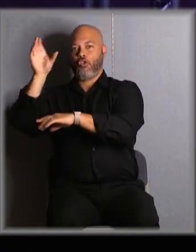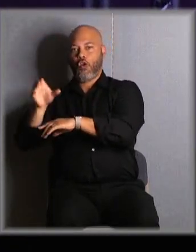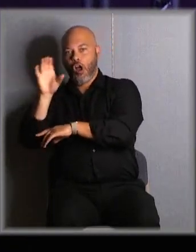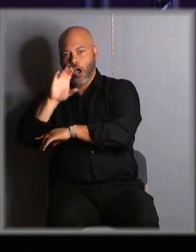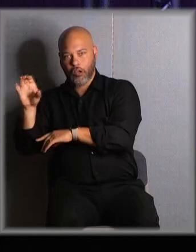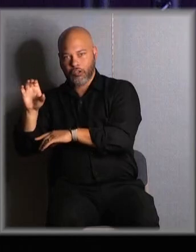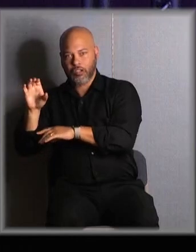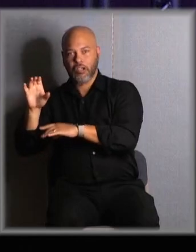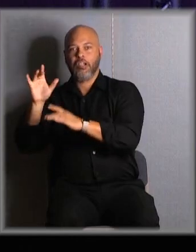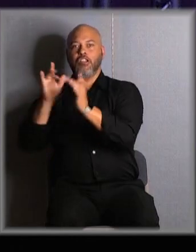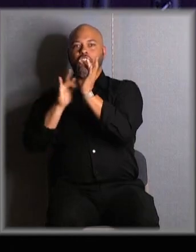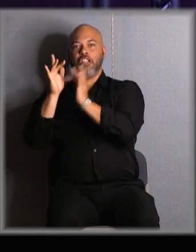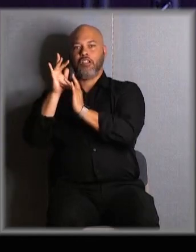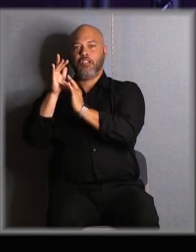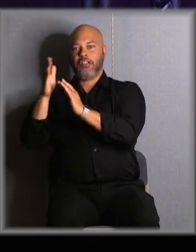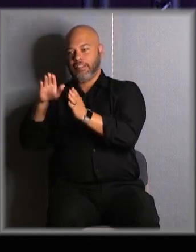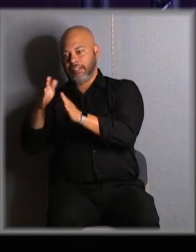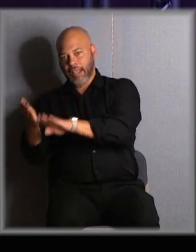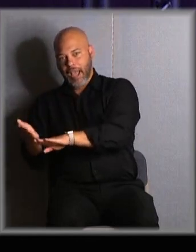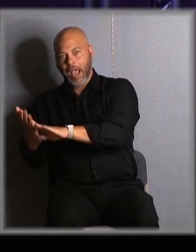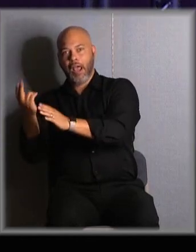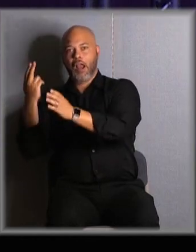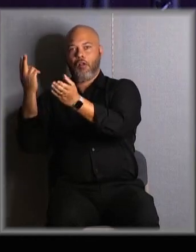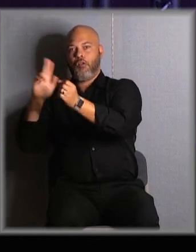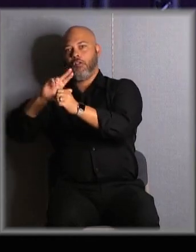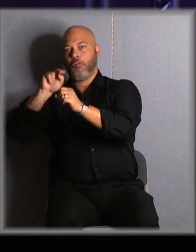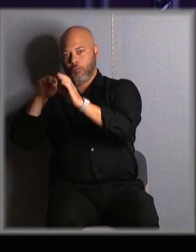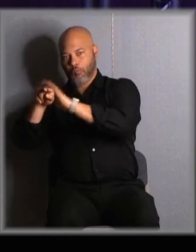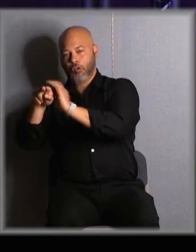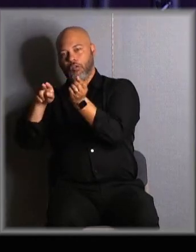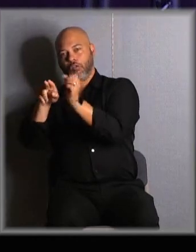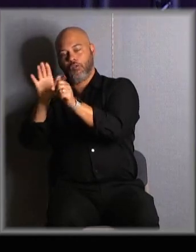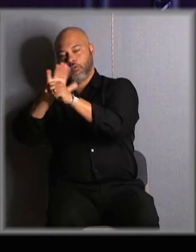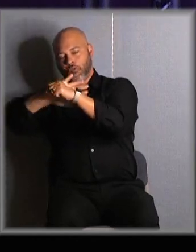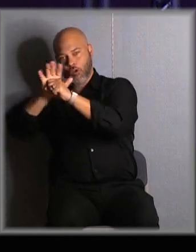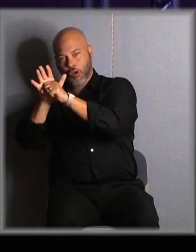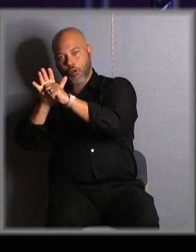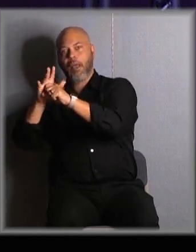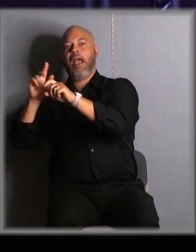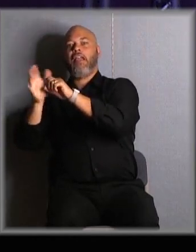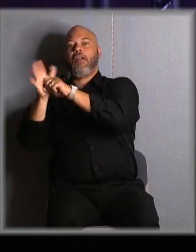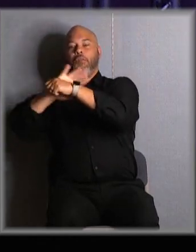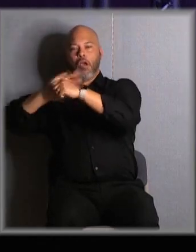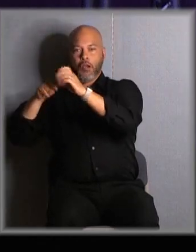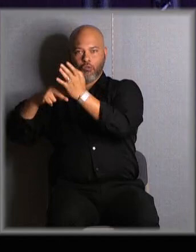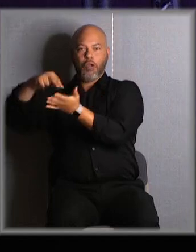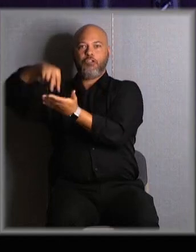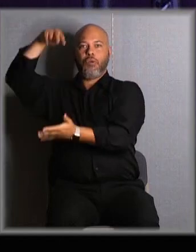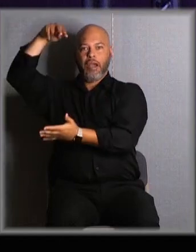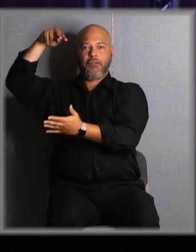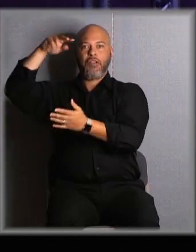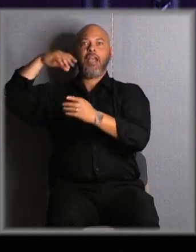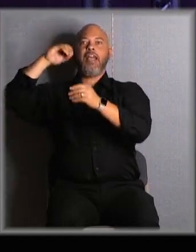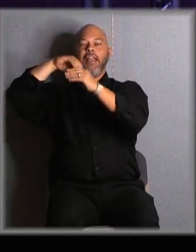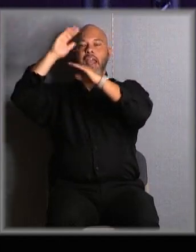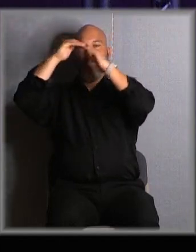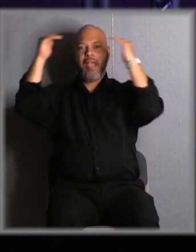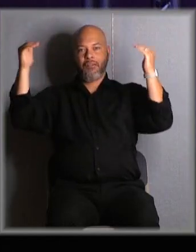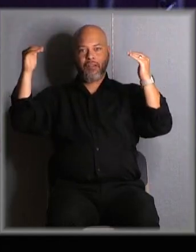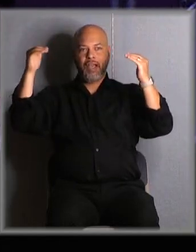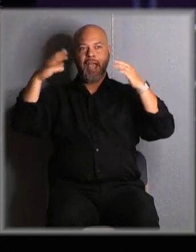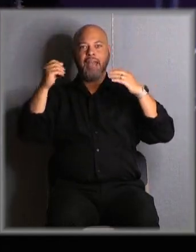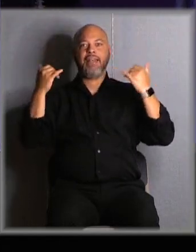Jesus now been in the grave. Jesus now been risen. He's resurrected. Now Jesus is ascended into heaven. And now